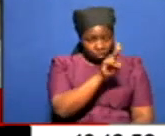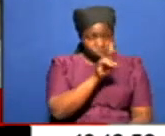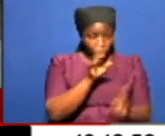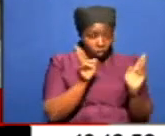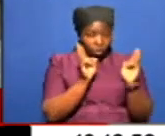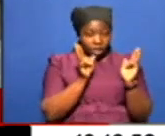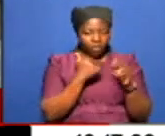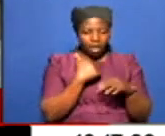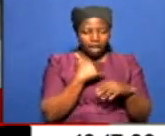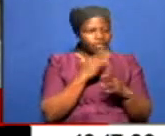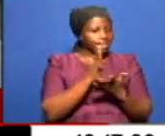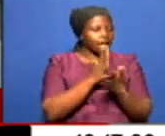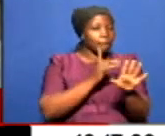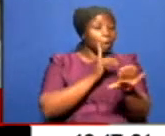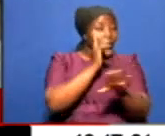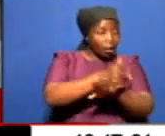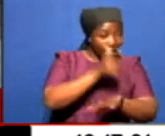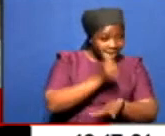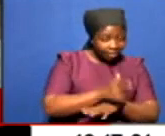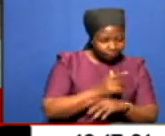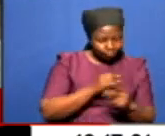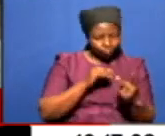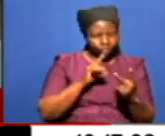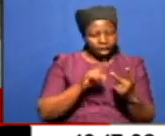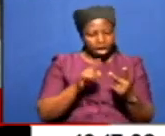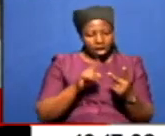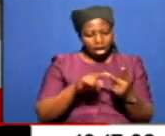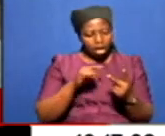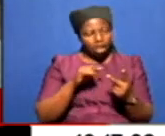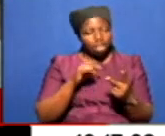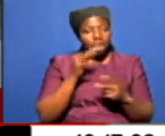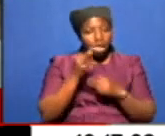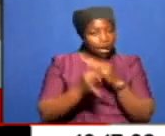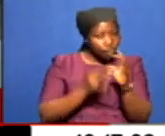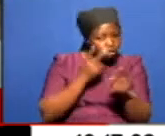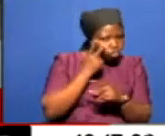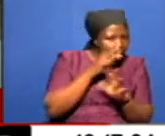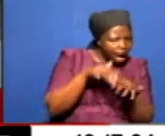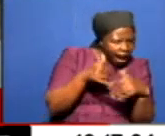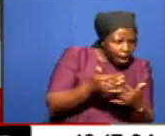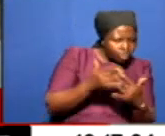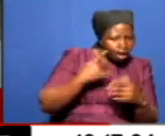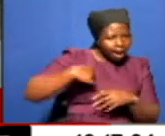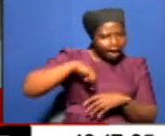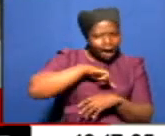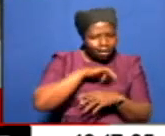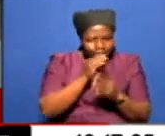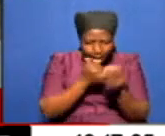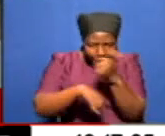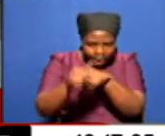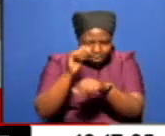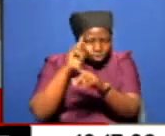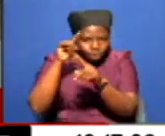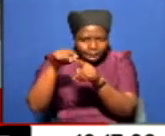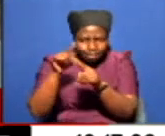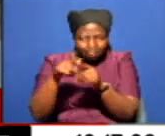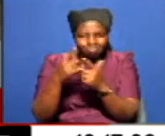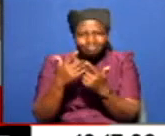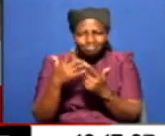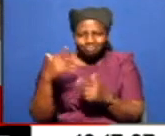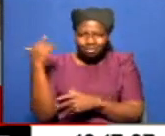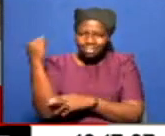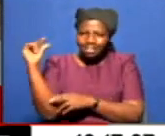some warnings. Yes. Looking at how we responded to the Garissa University, it took yes. a lot of time.